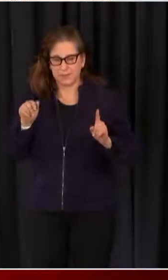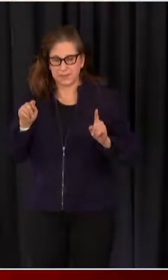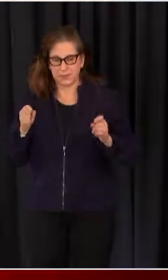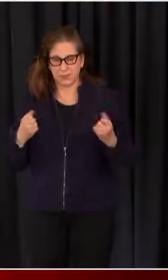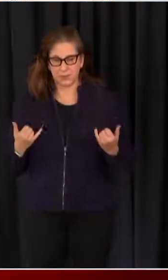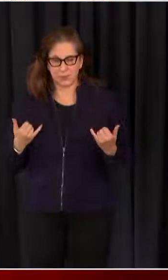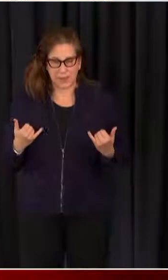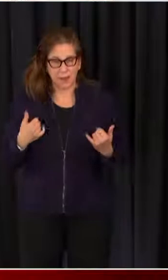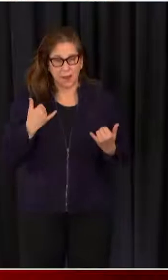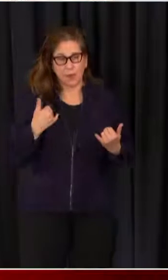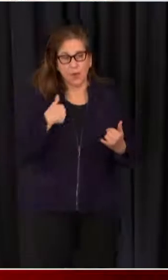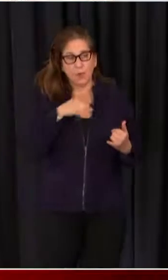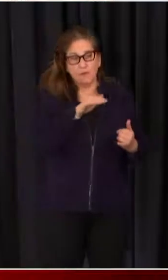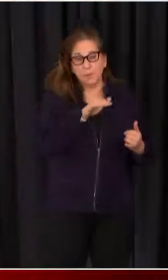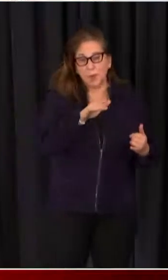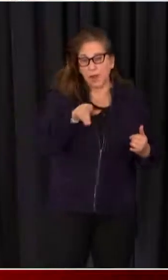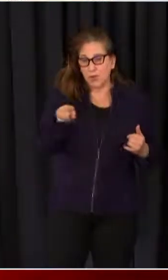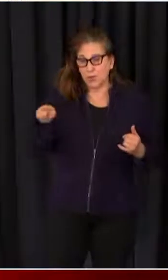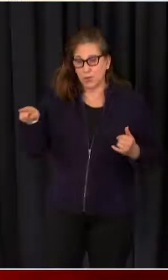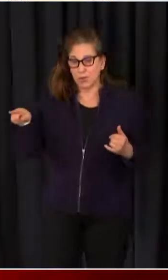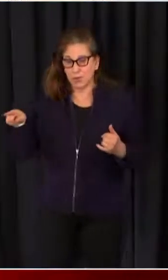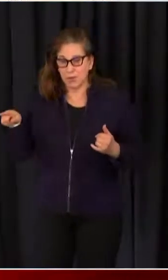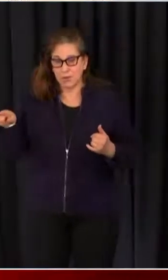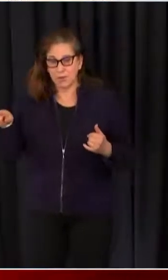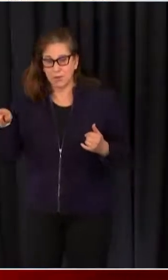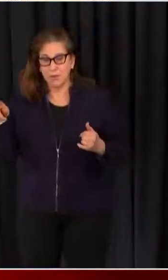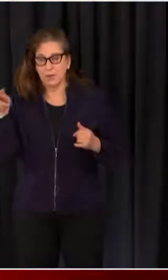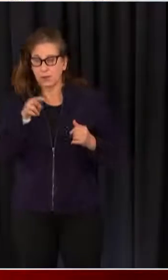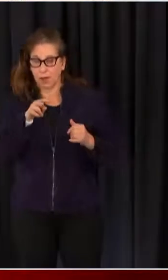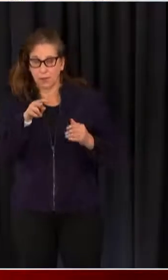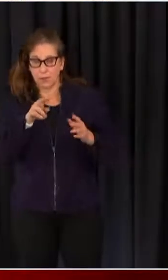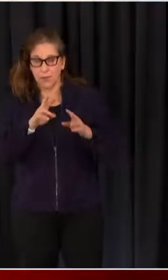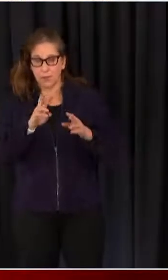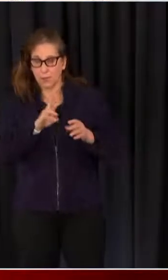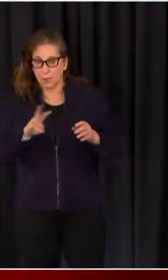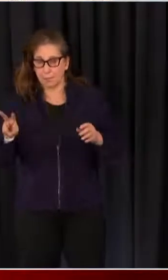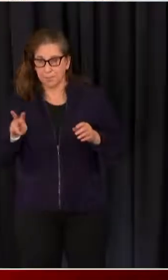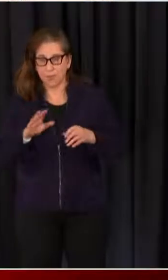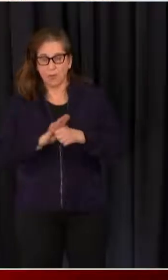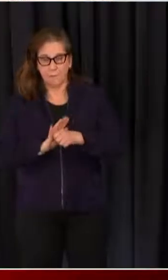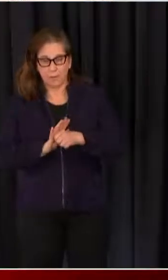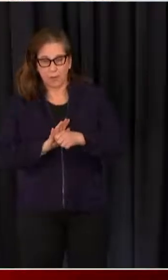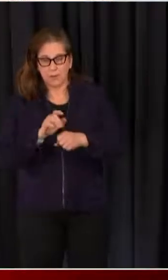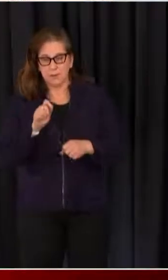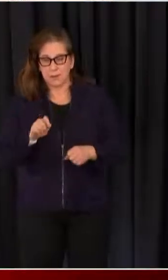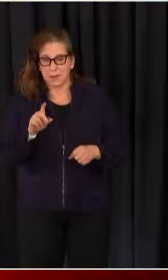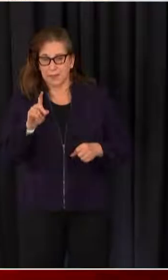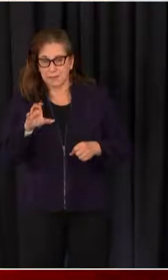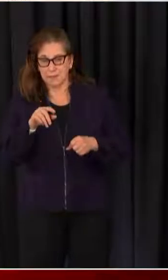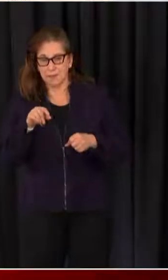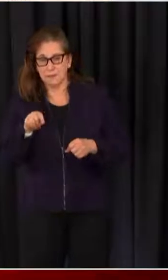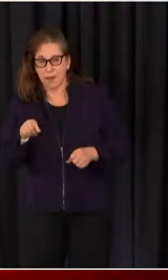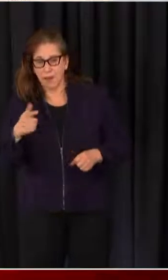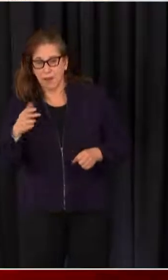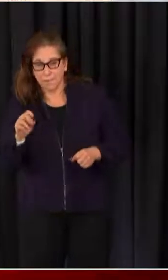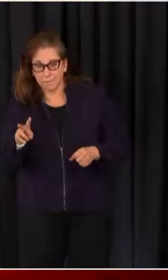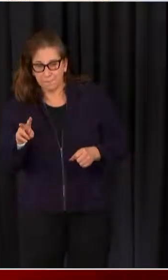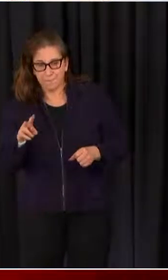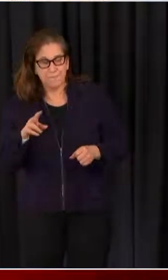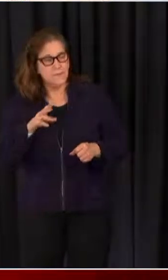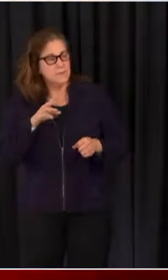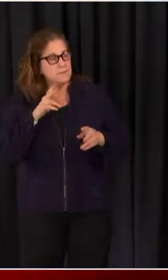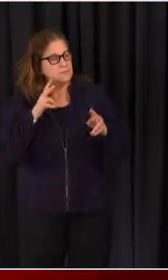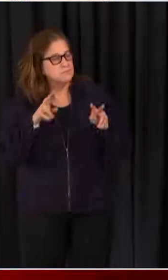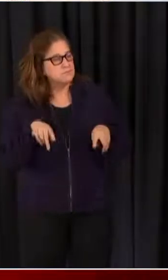coronavirus.dc.gov to help you follow the district's progress with our fight against COVID-19. You